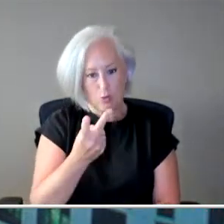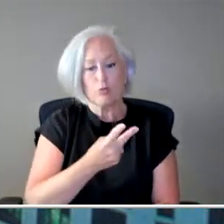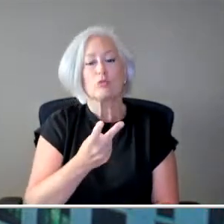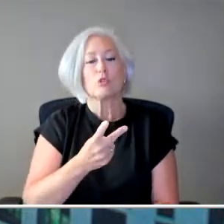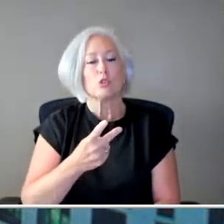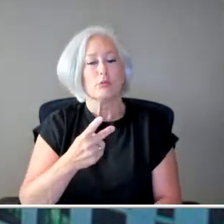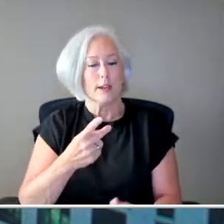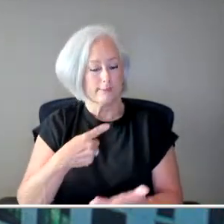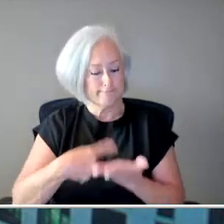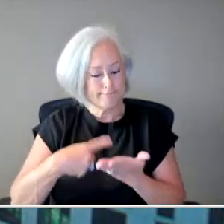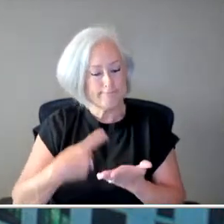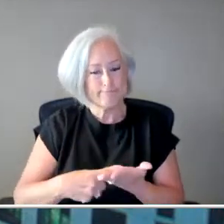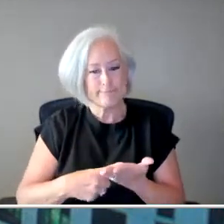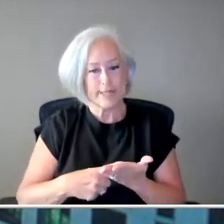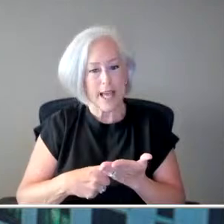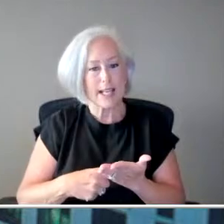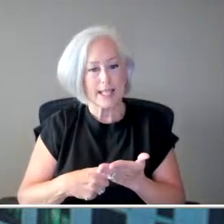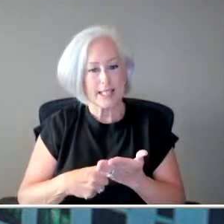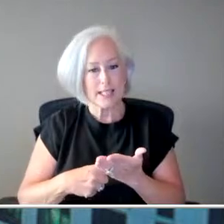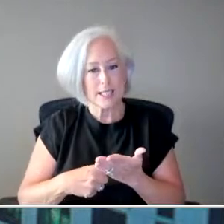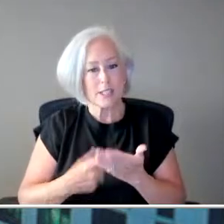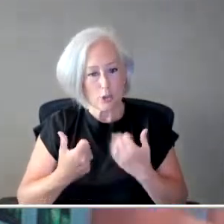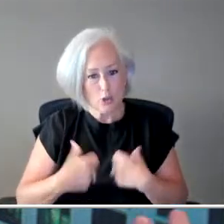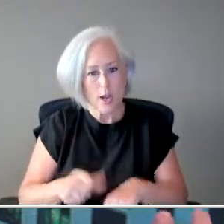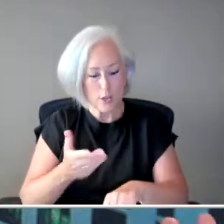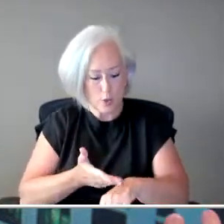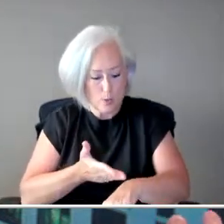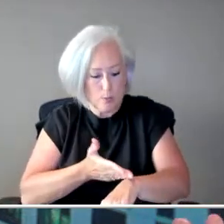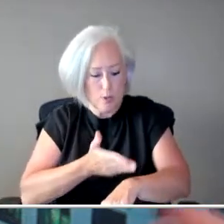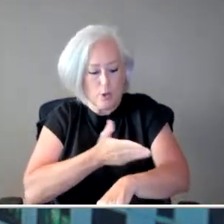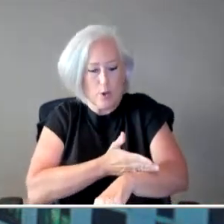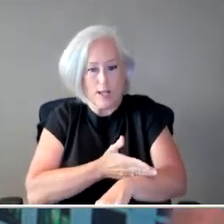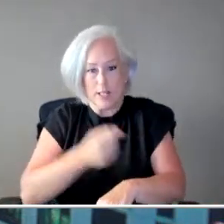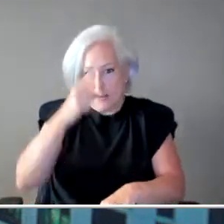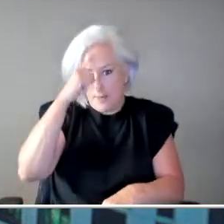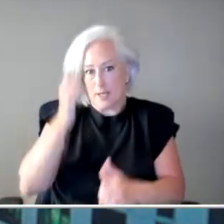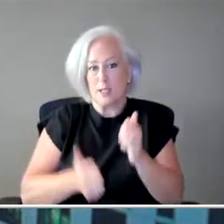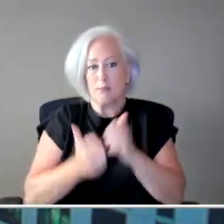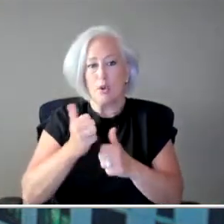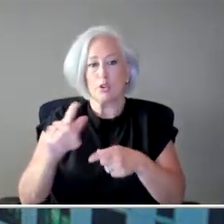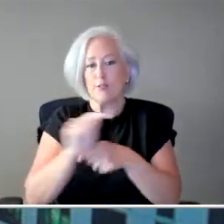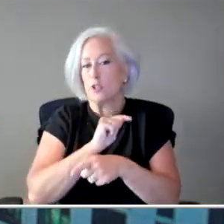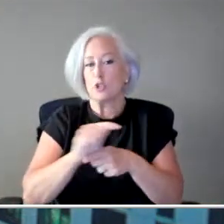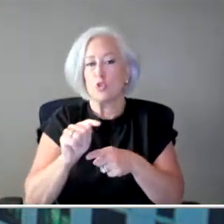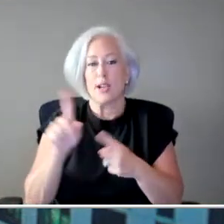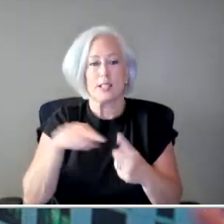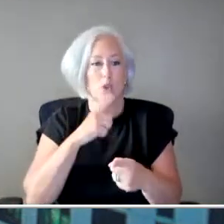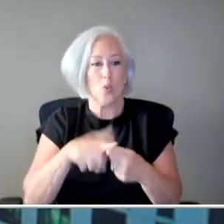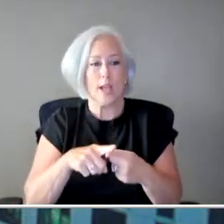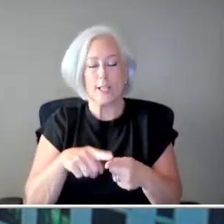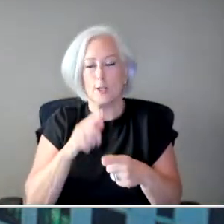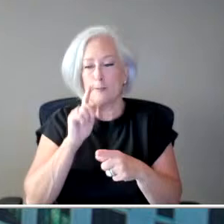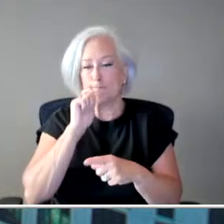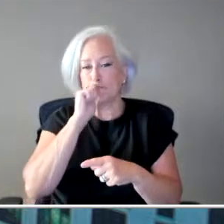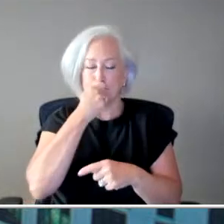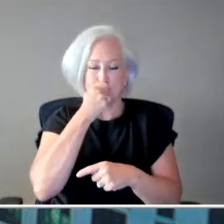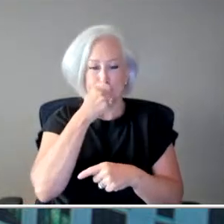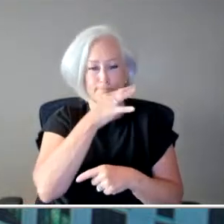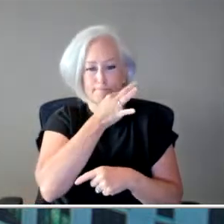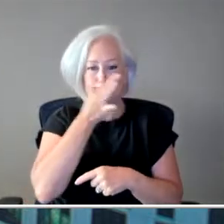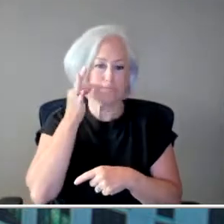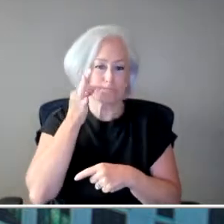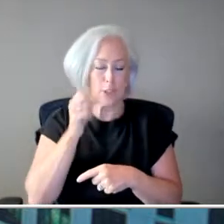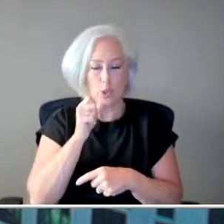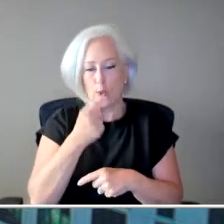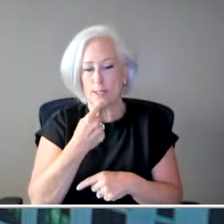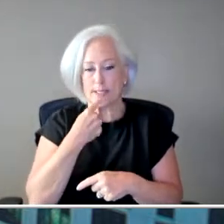a progression for us even as professionals, because most of us trained in a time when this wasn't something that we talked about. But I think that